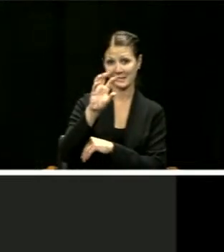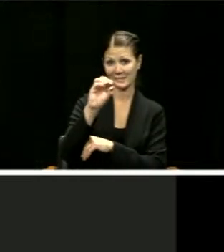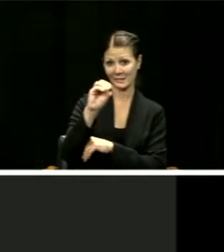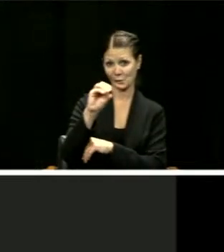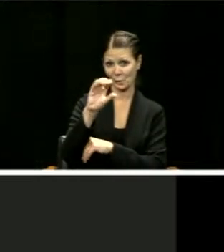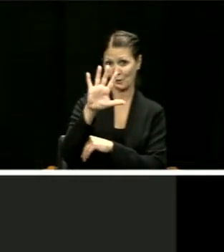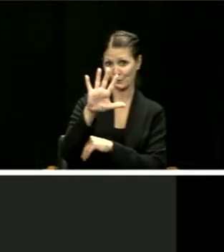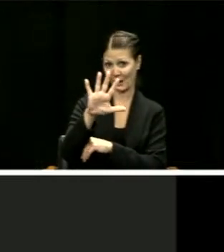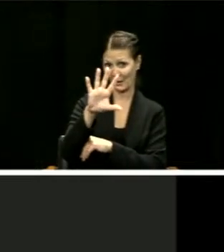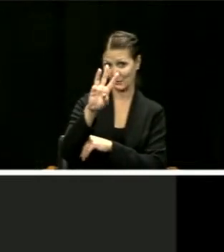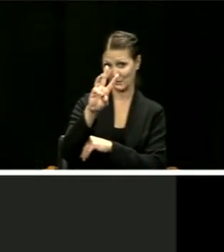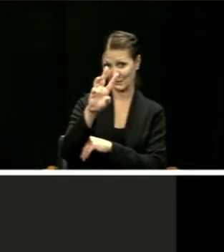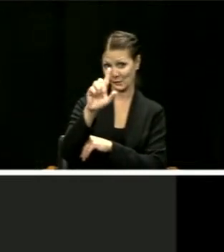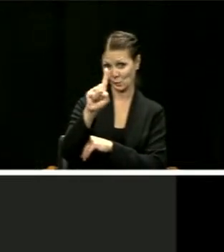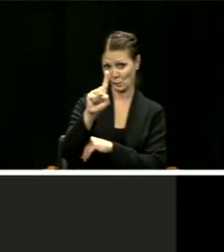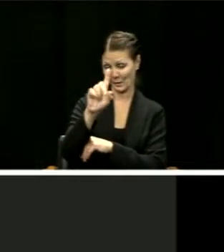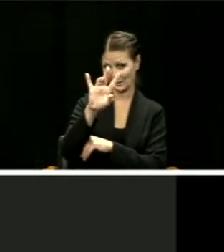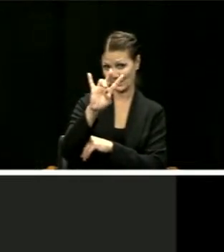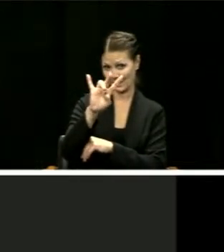860-561-7440. Thank you.